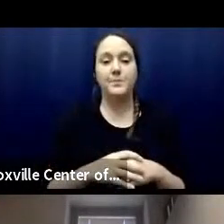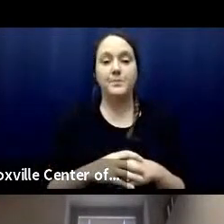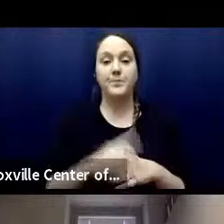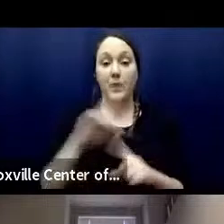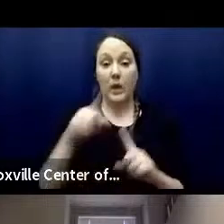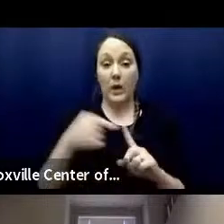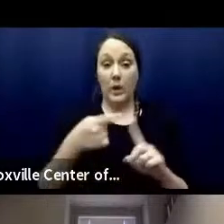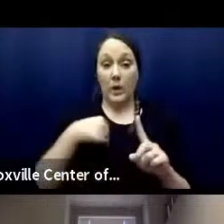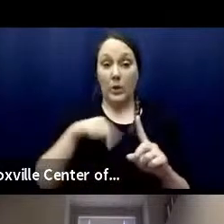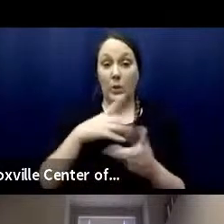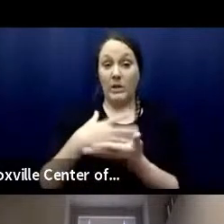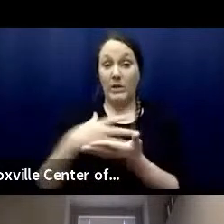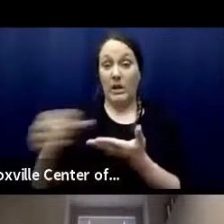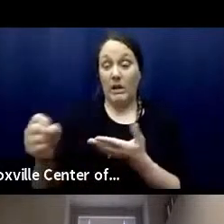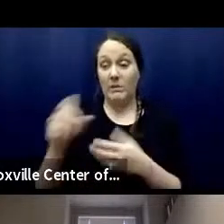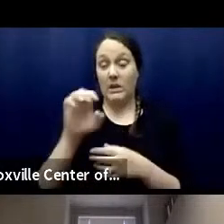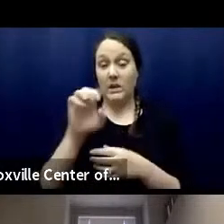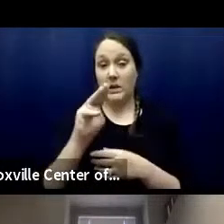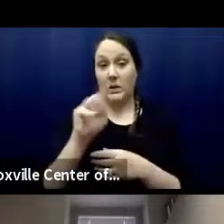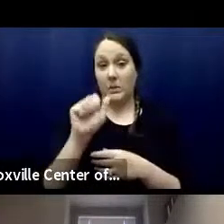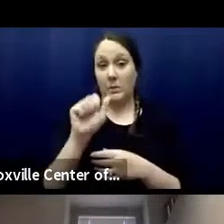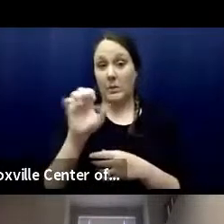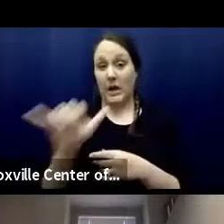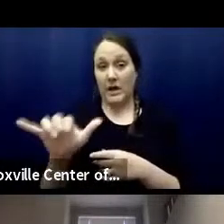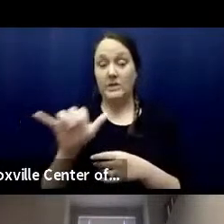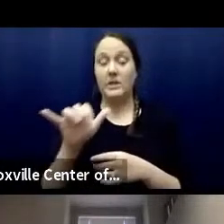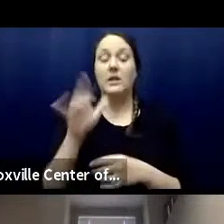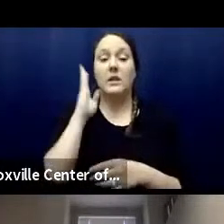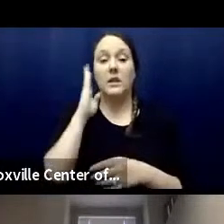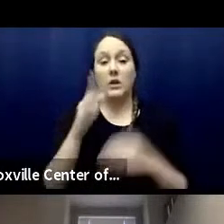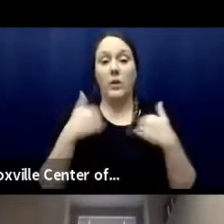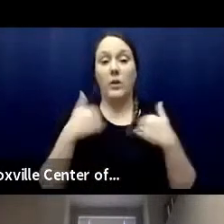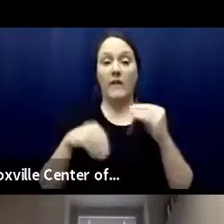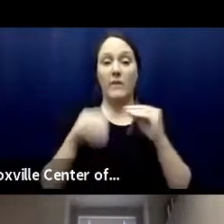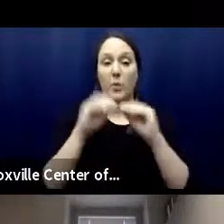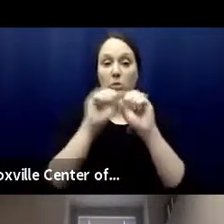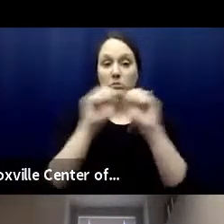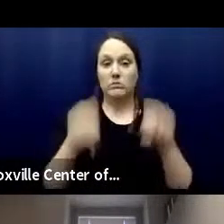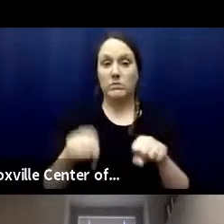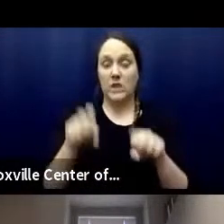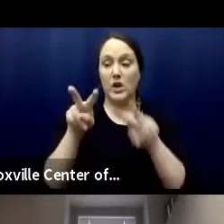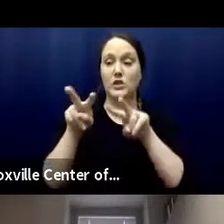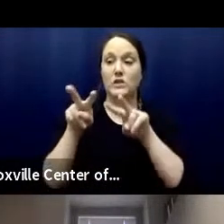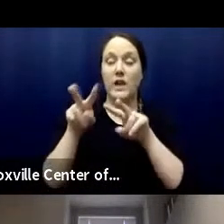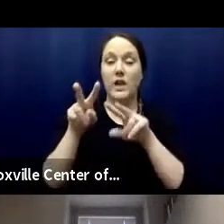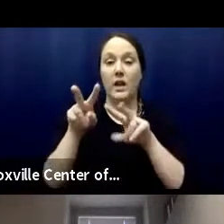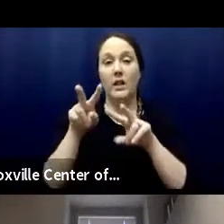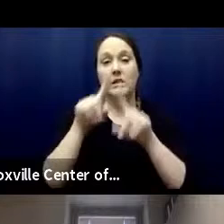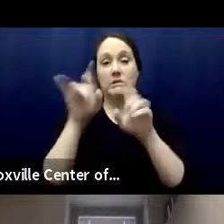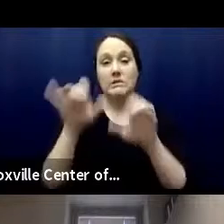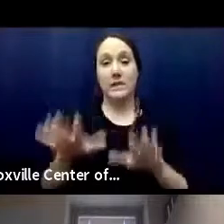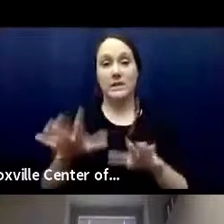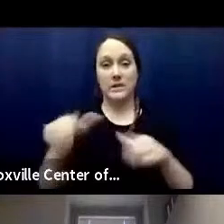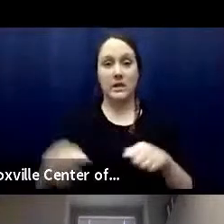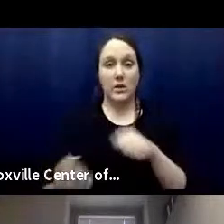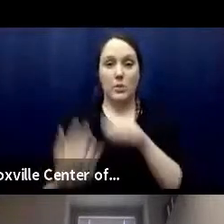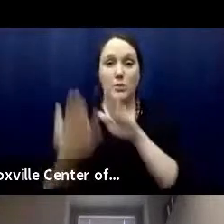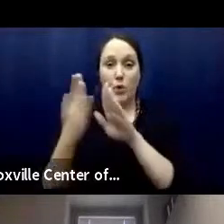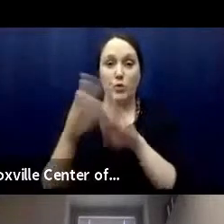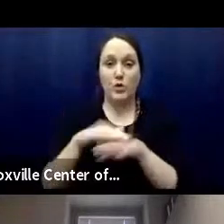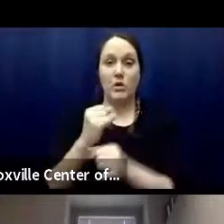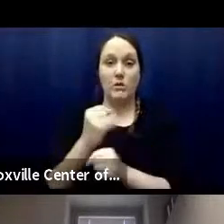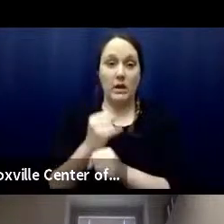Once we empty Massey, we're going to begin a systematic surveillance testing approach on campus. So we'll be able